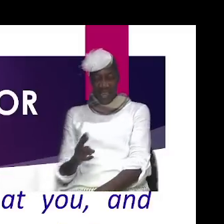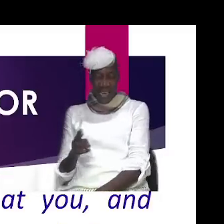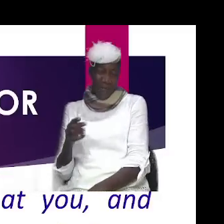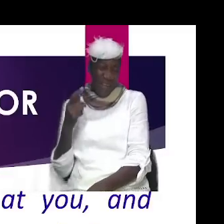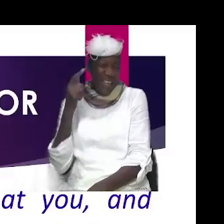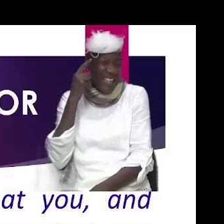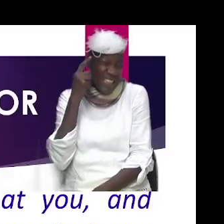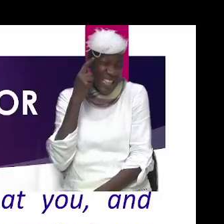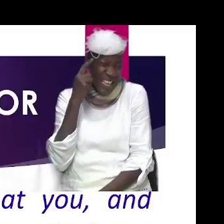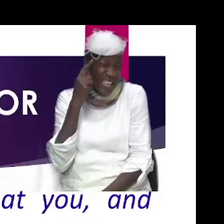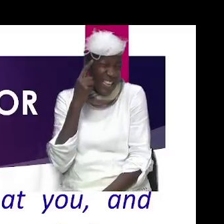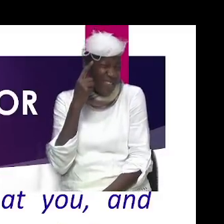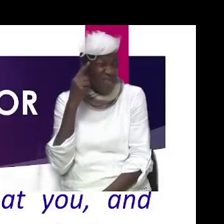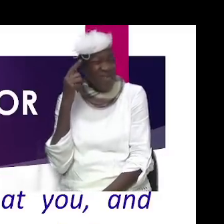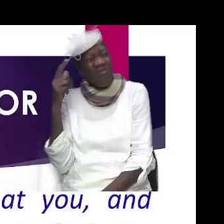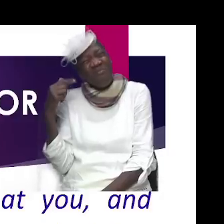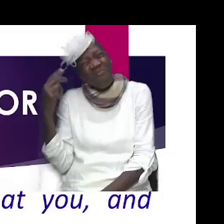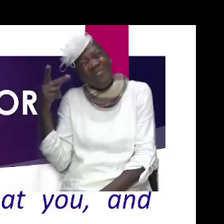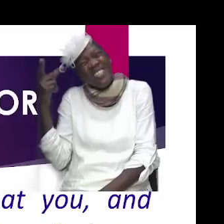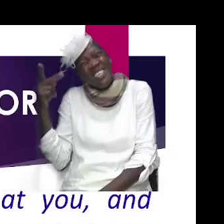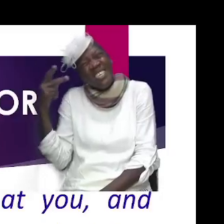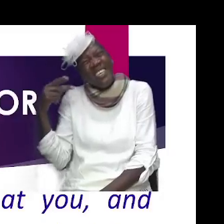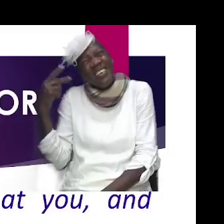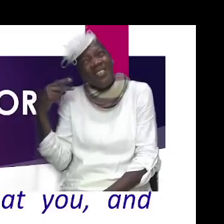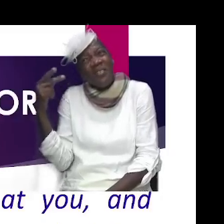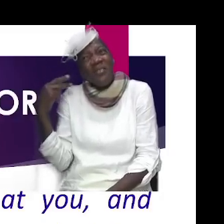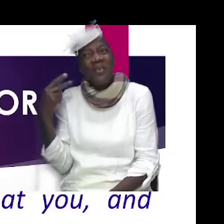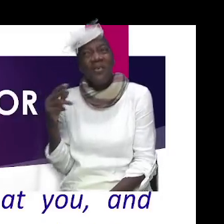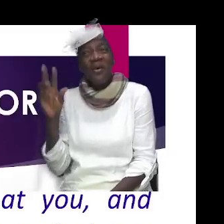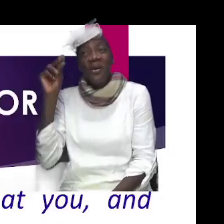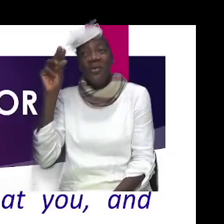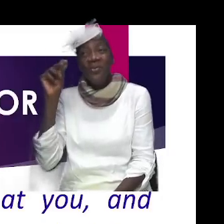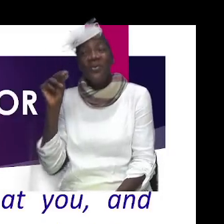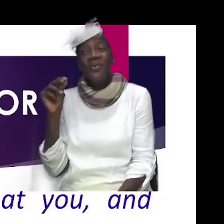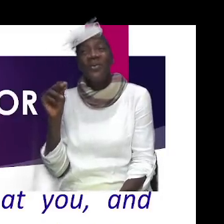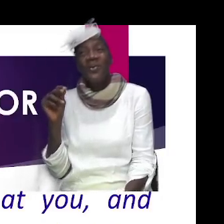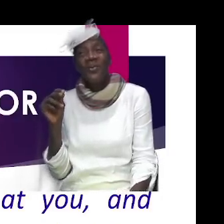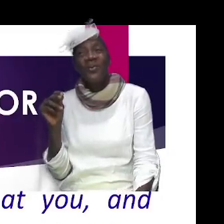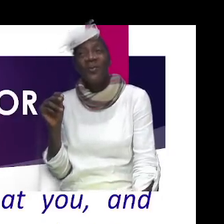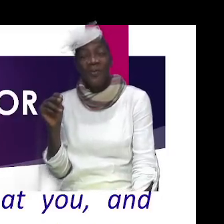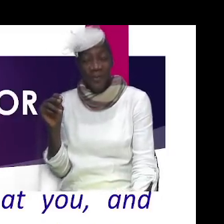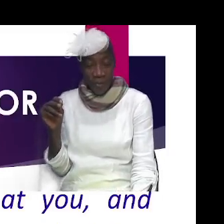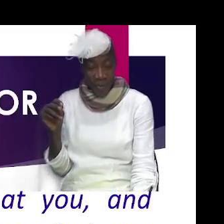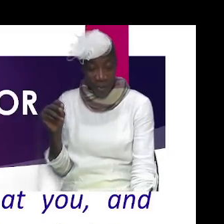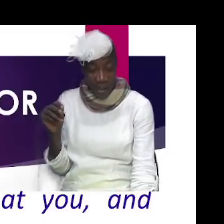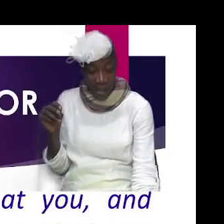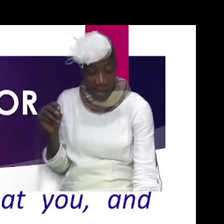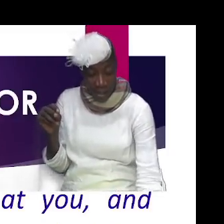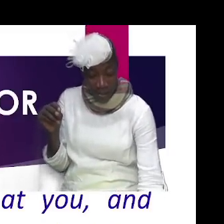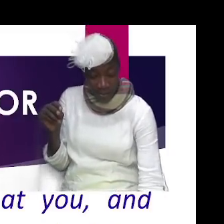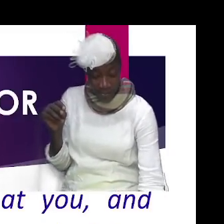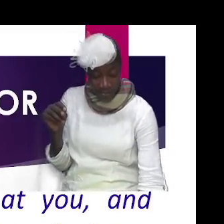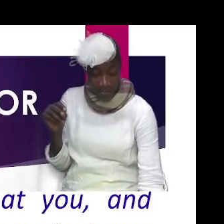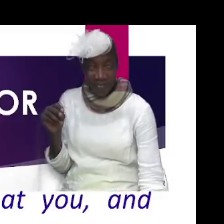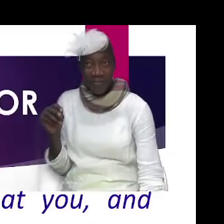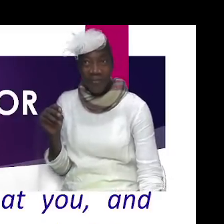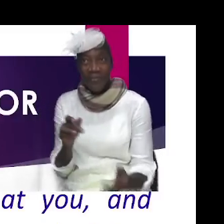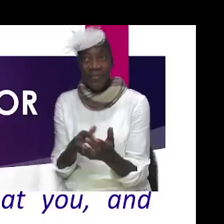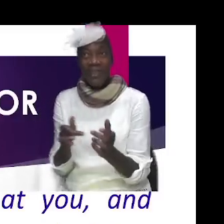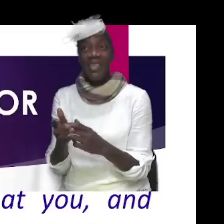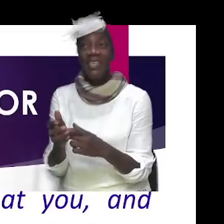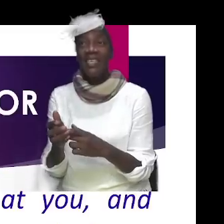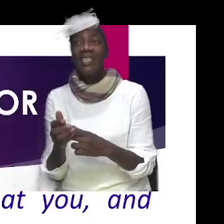crazy because we go to a church that, you know, no. Jesus Christ is literally